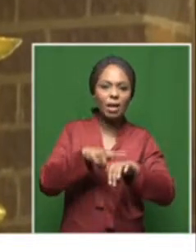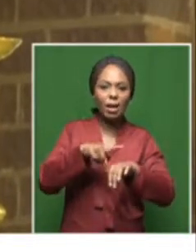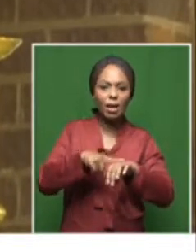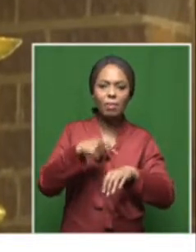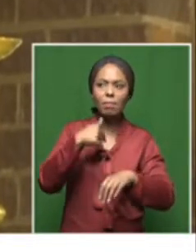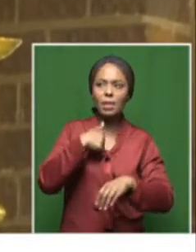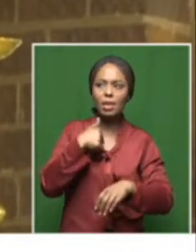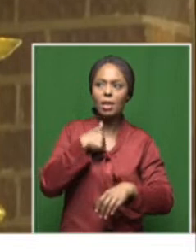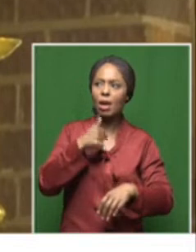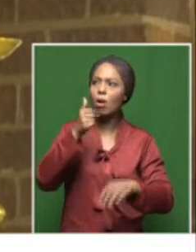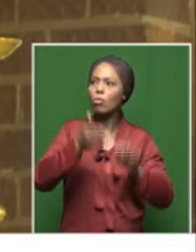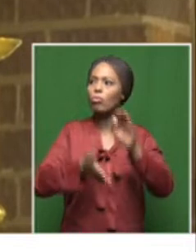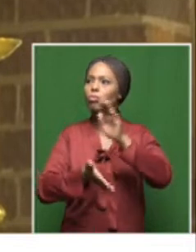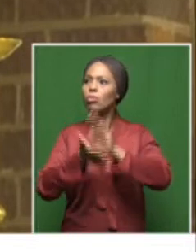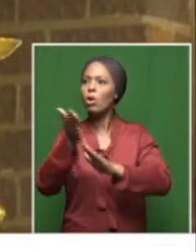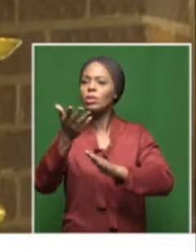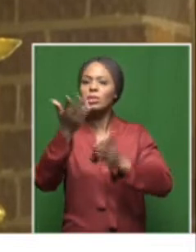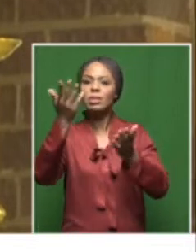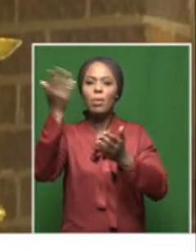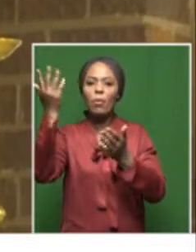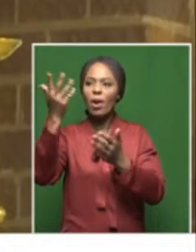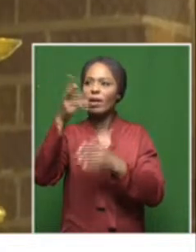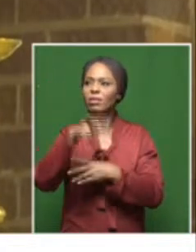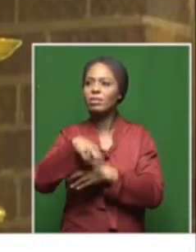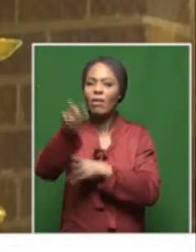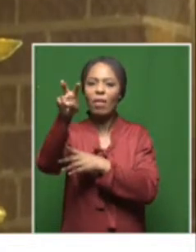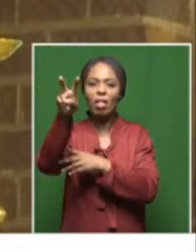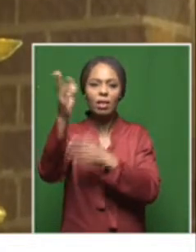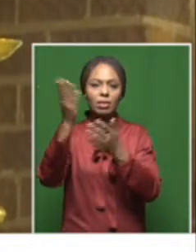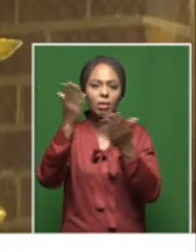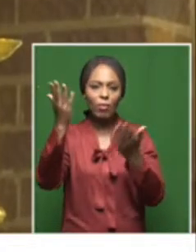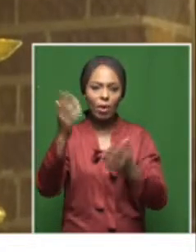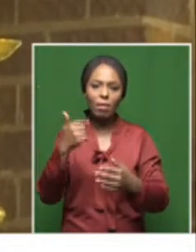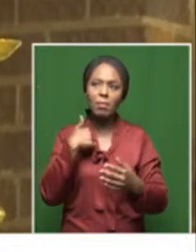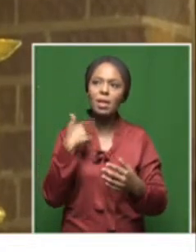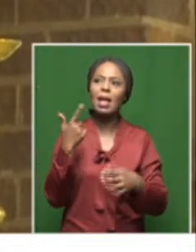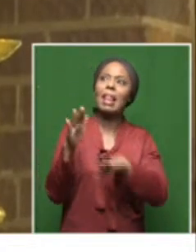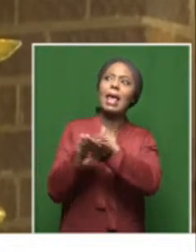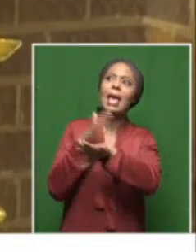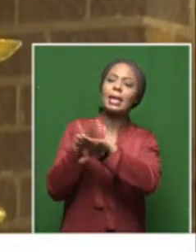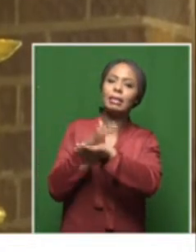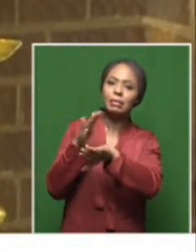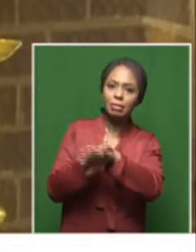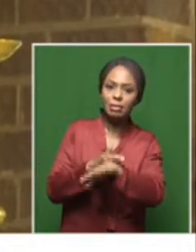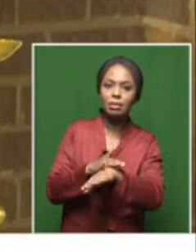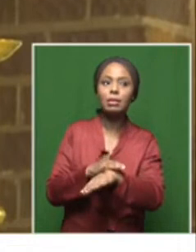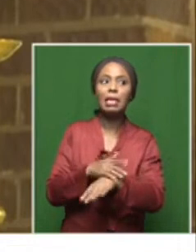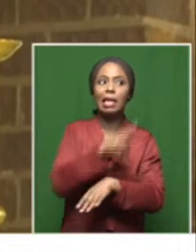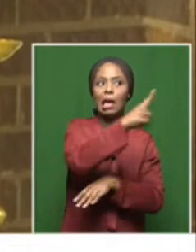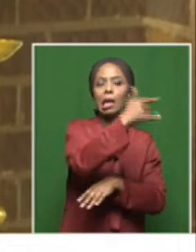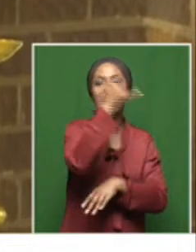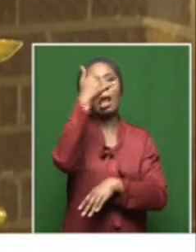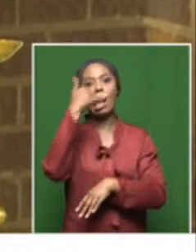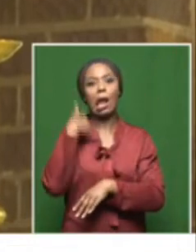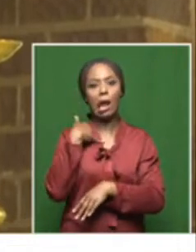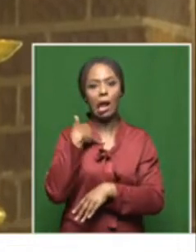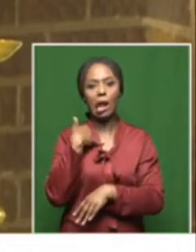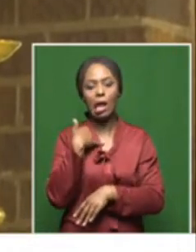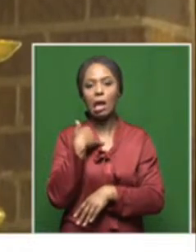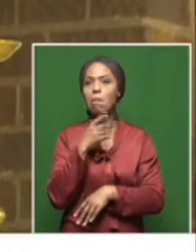always going somewhere with her, and I was late. She had called 12